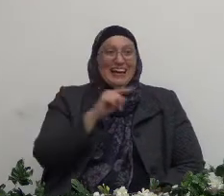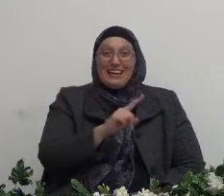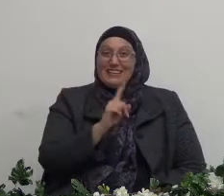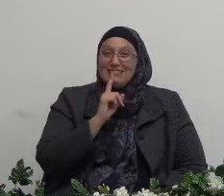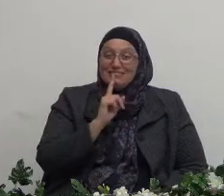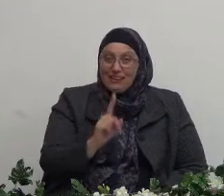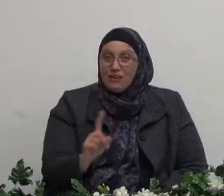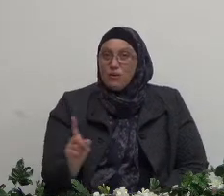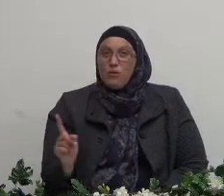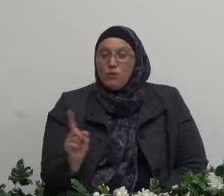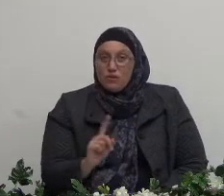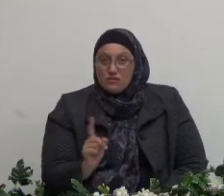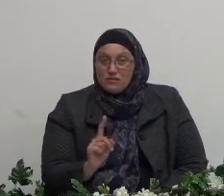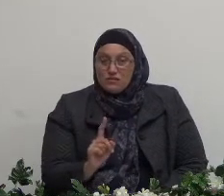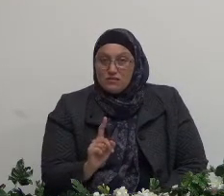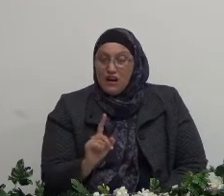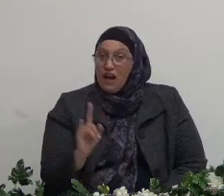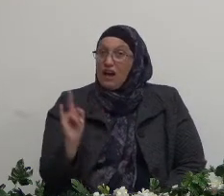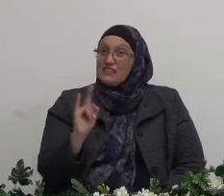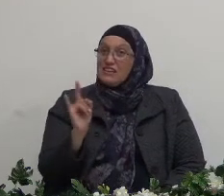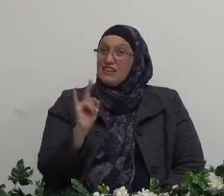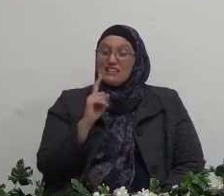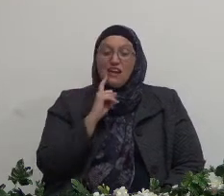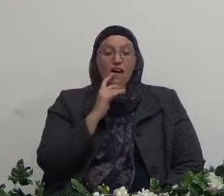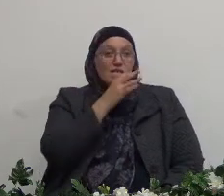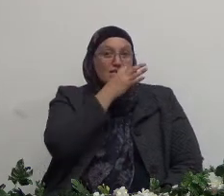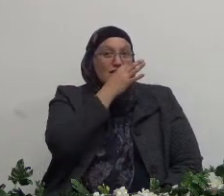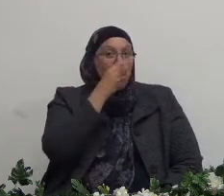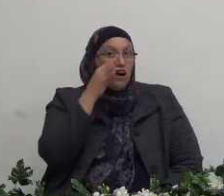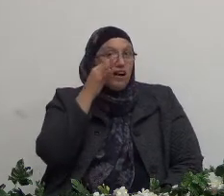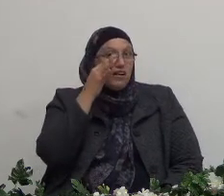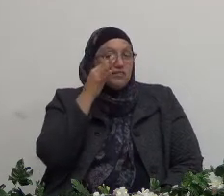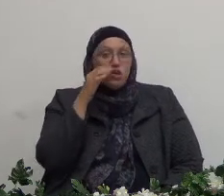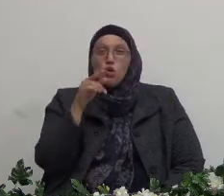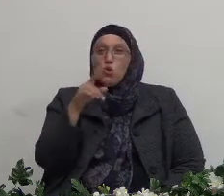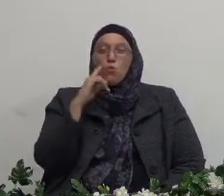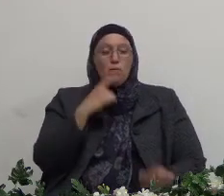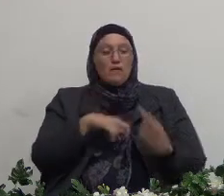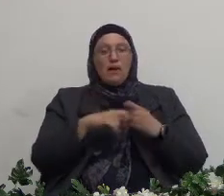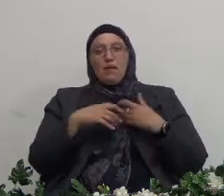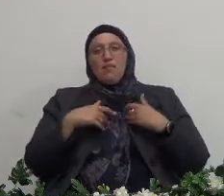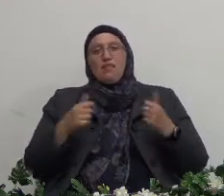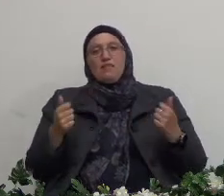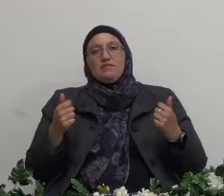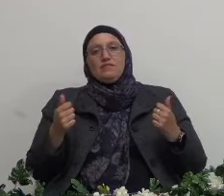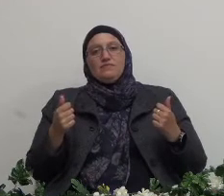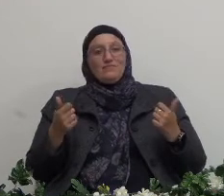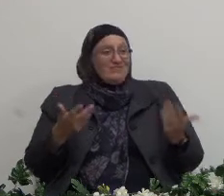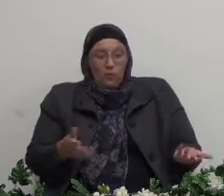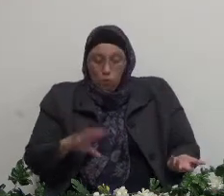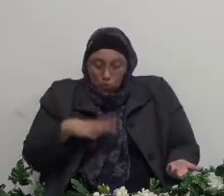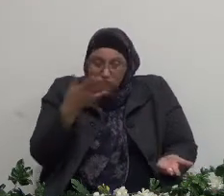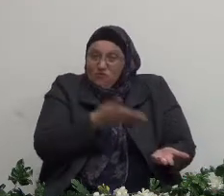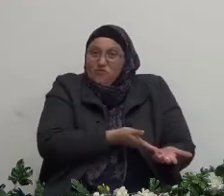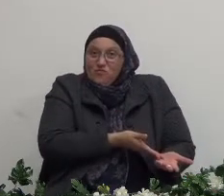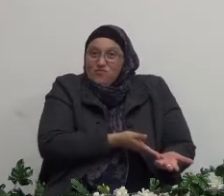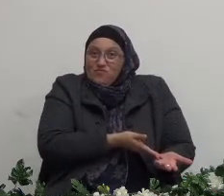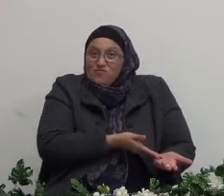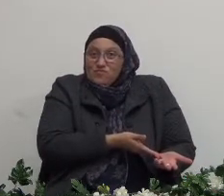There's a hadith that says, fast and you will become healthy. And this is a fact. You went to see any